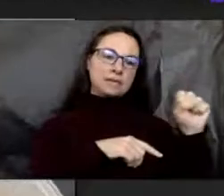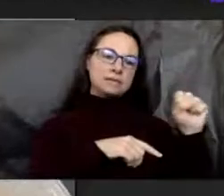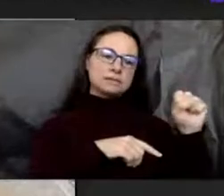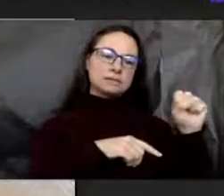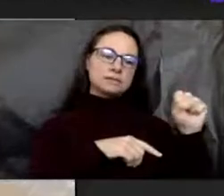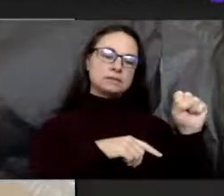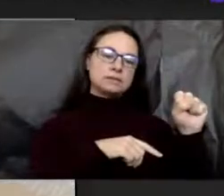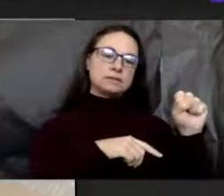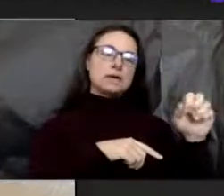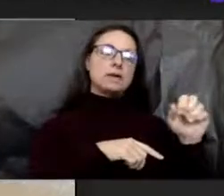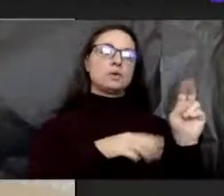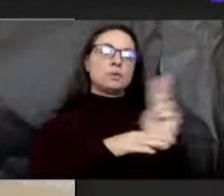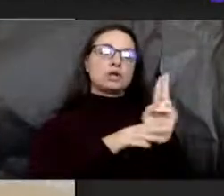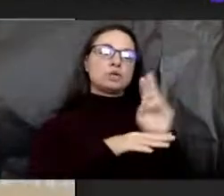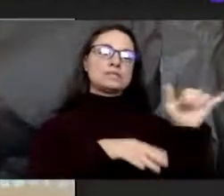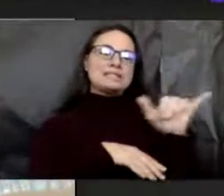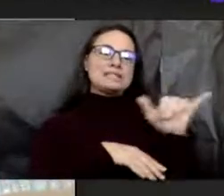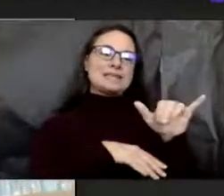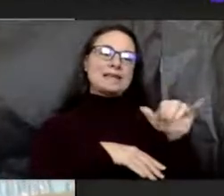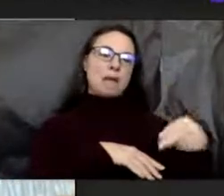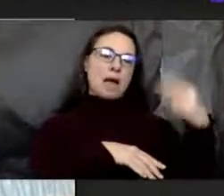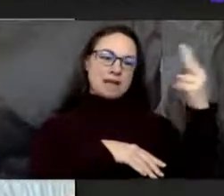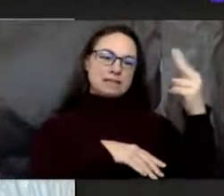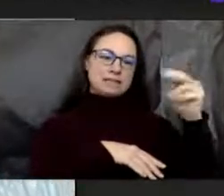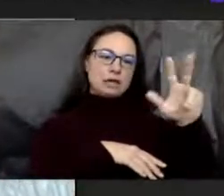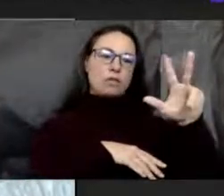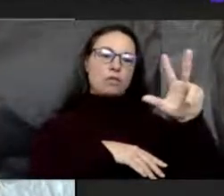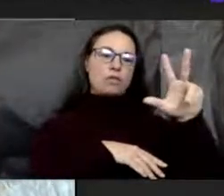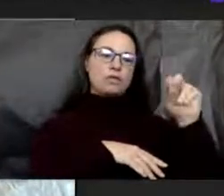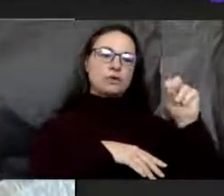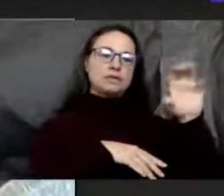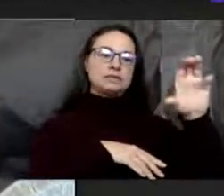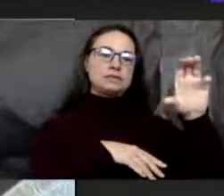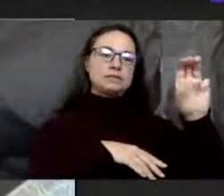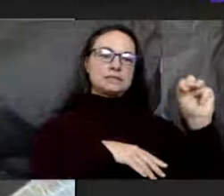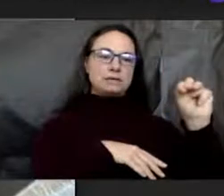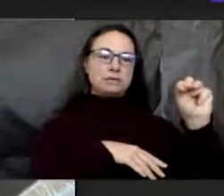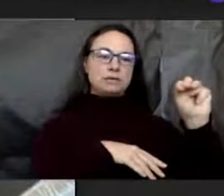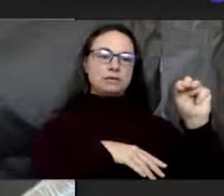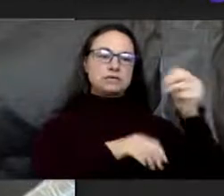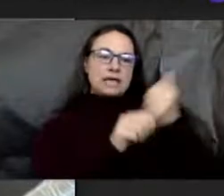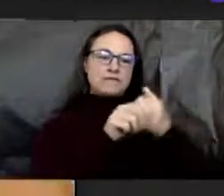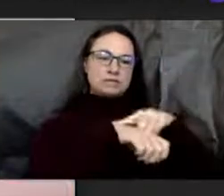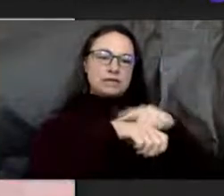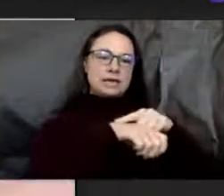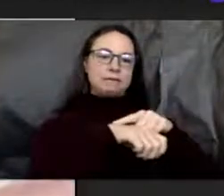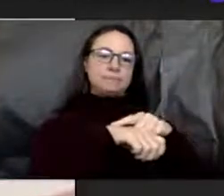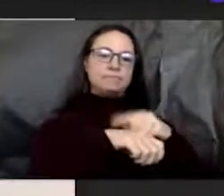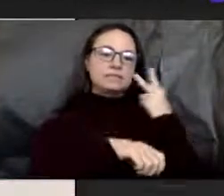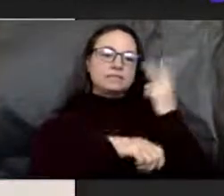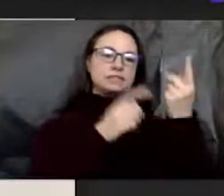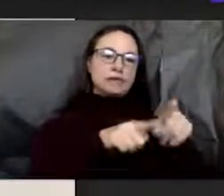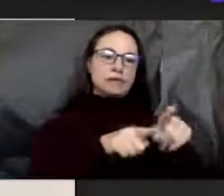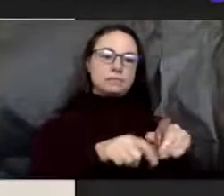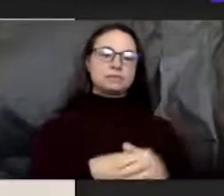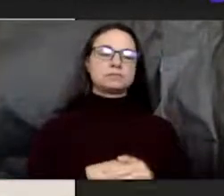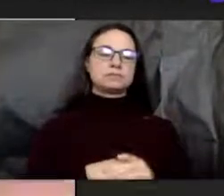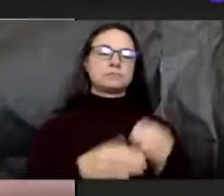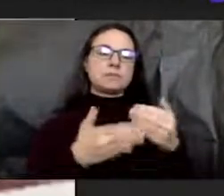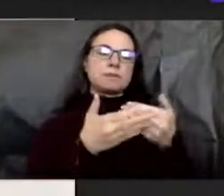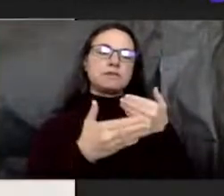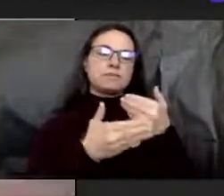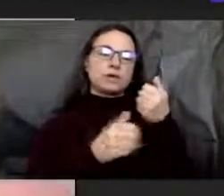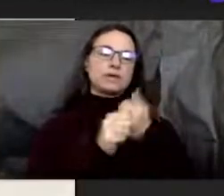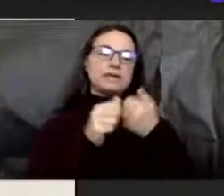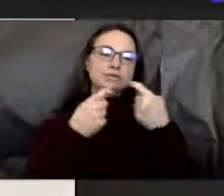from the same height. Let's use 30 centimeters each time and see how that goes. Before each trial, make sure that